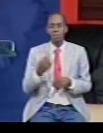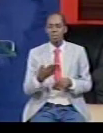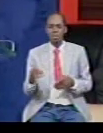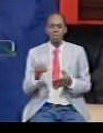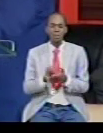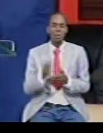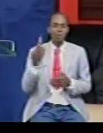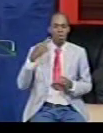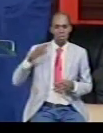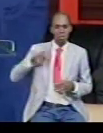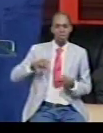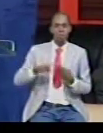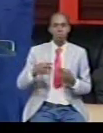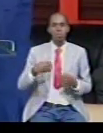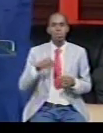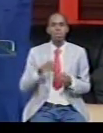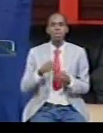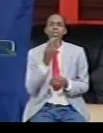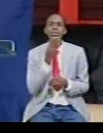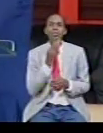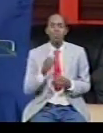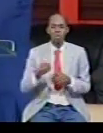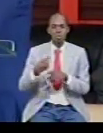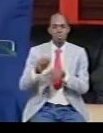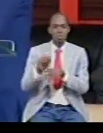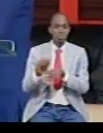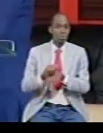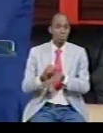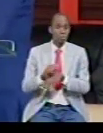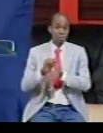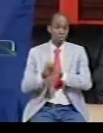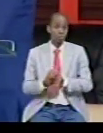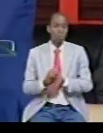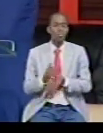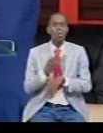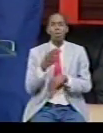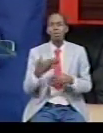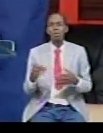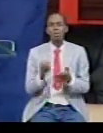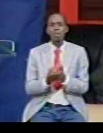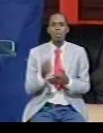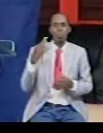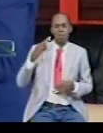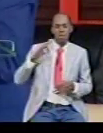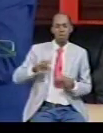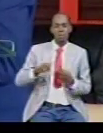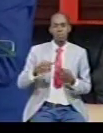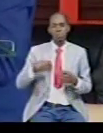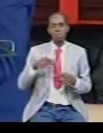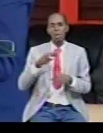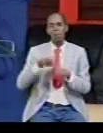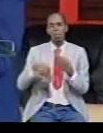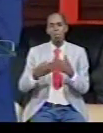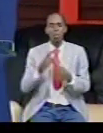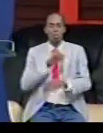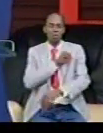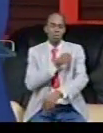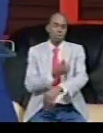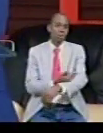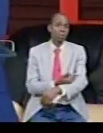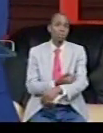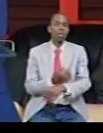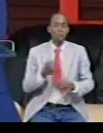Jewish tradition? What things were gain to me among the authorities of the Sanhedrin? Now I